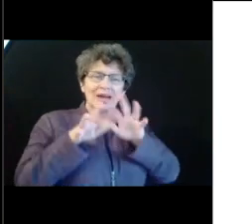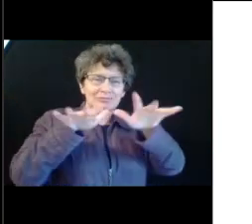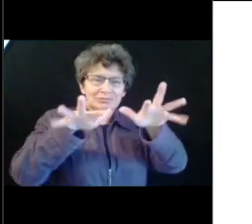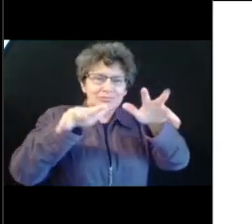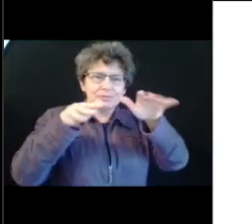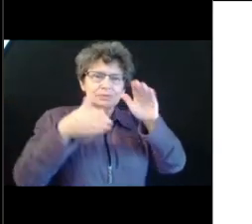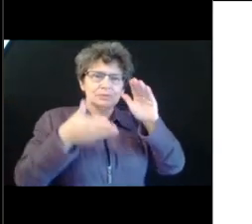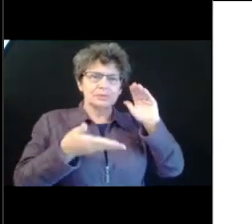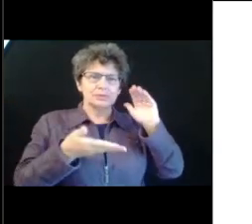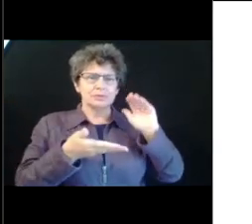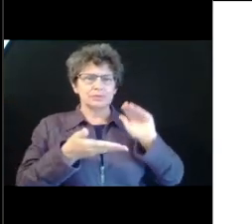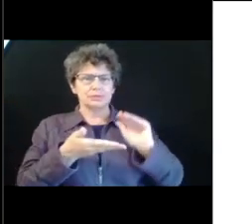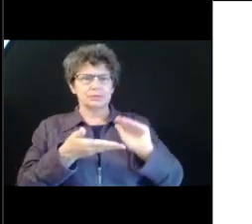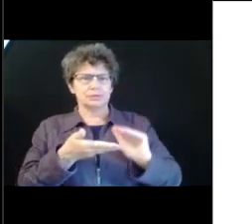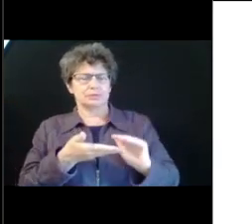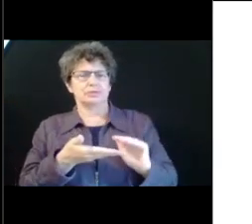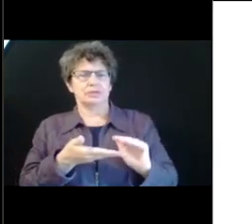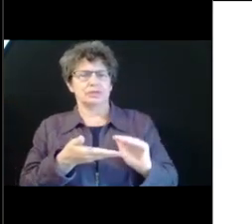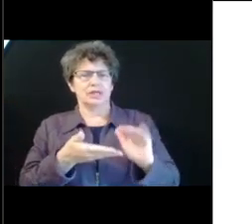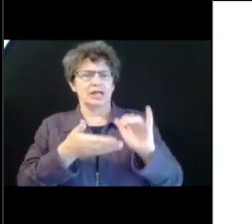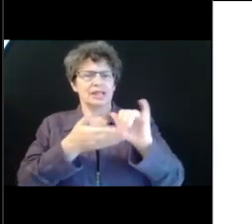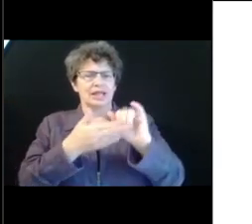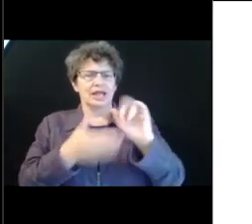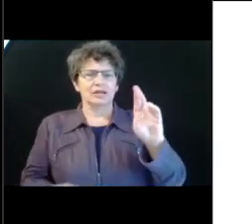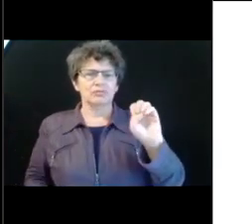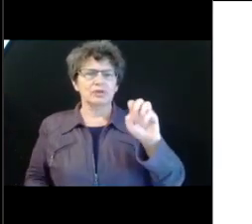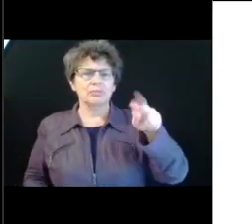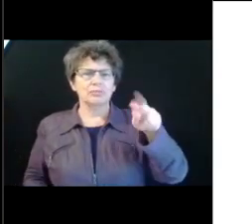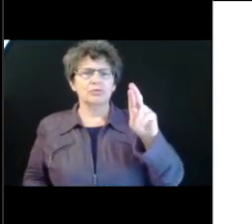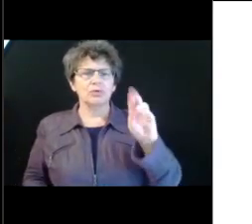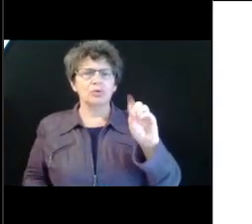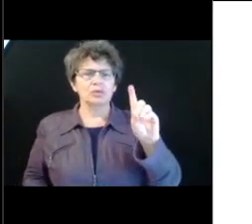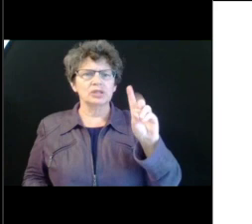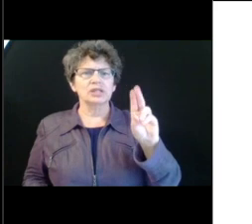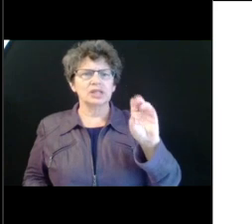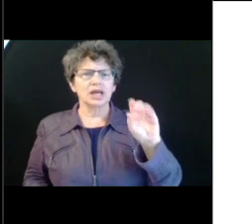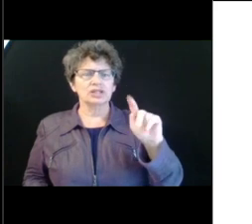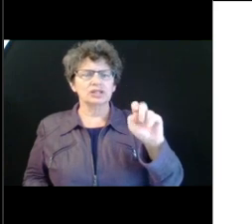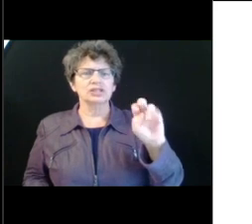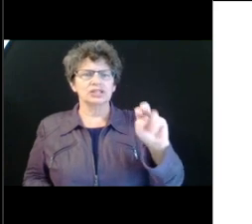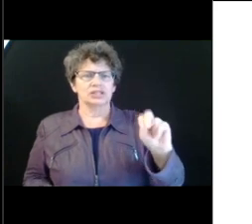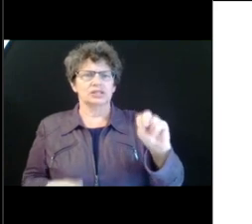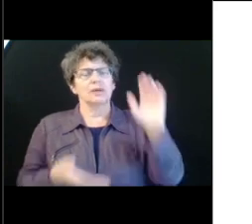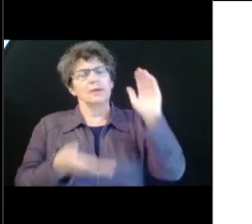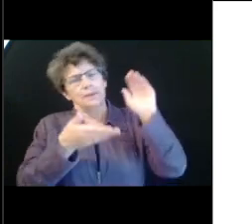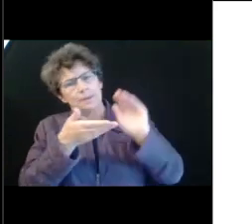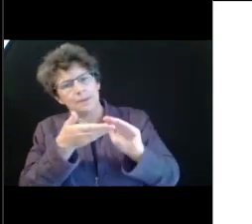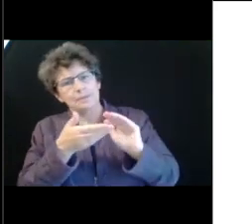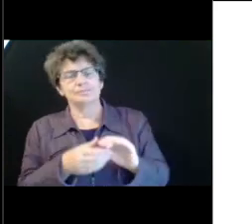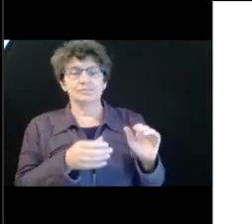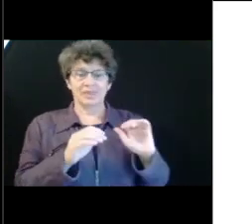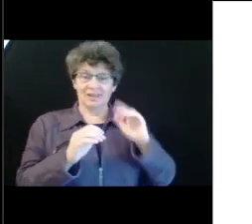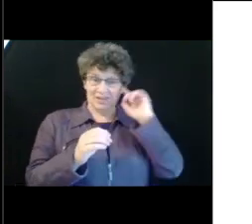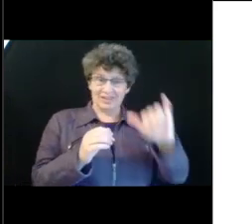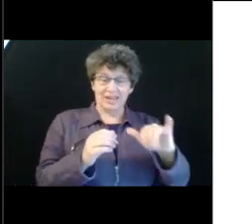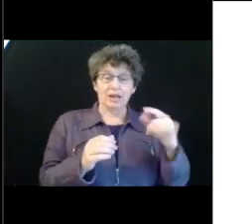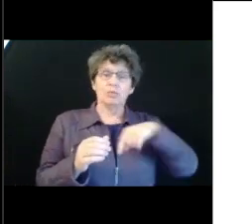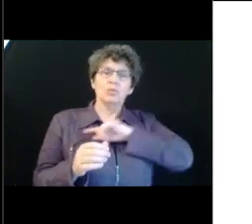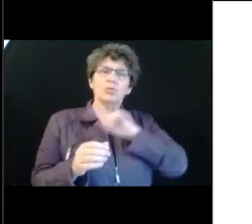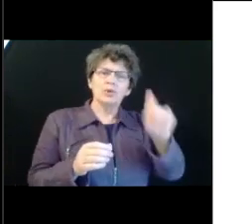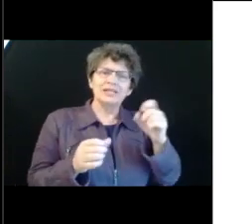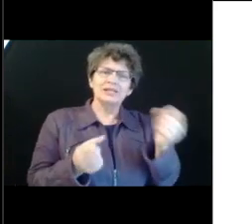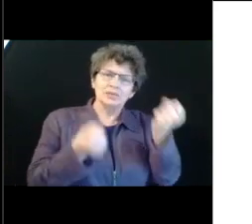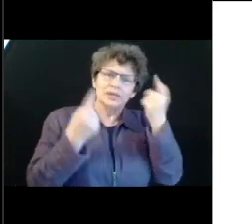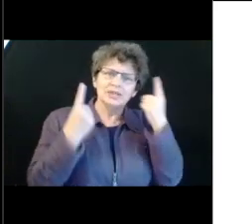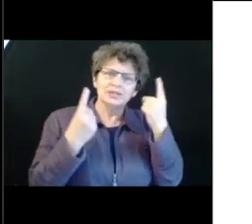the reproduction rate within the population. And so in order to do that, we have to understand a couple other factors. One